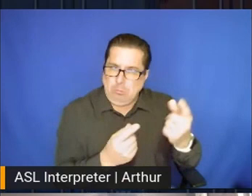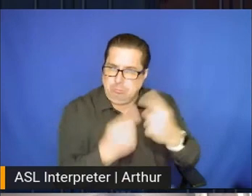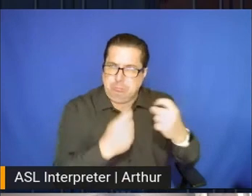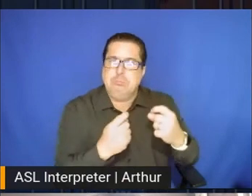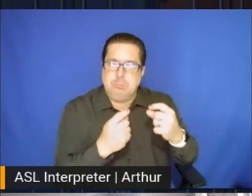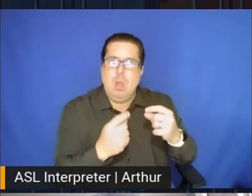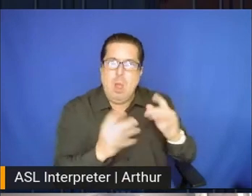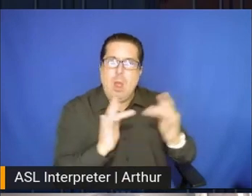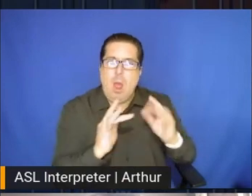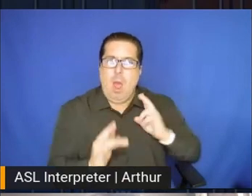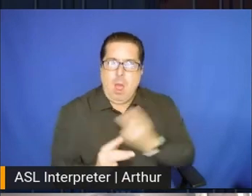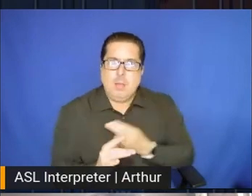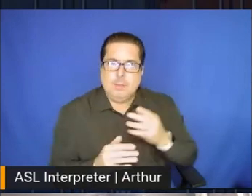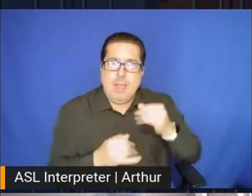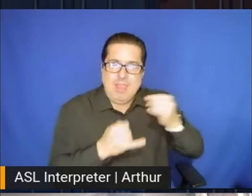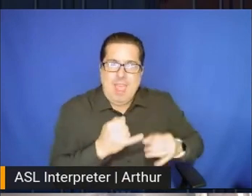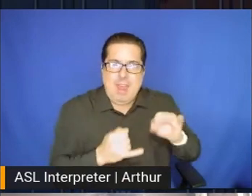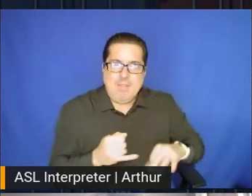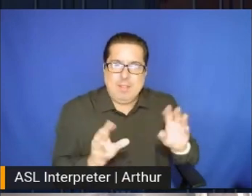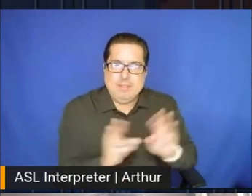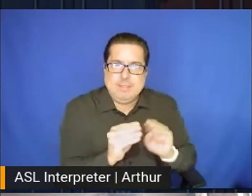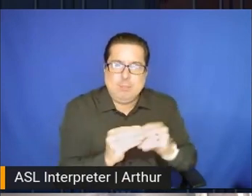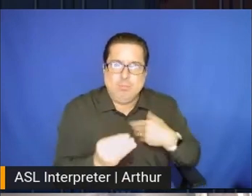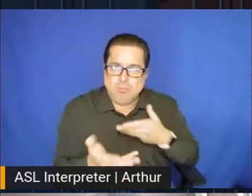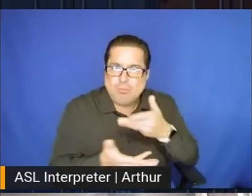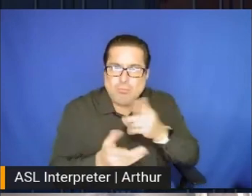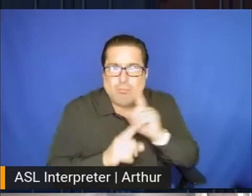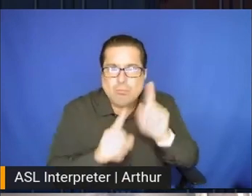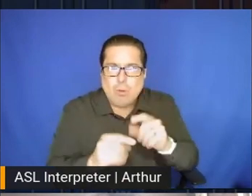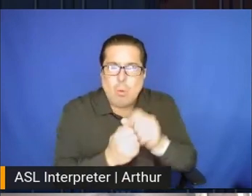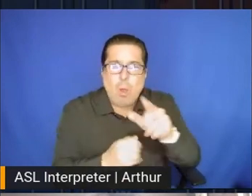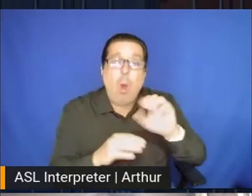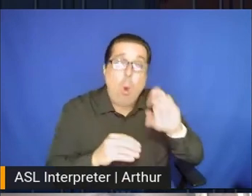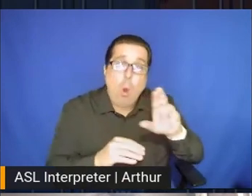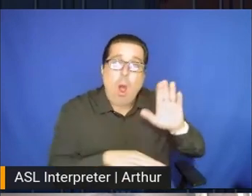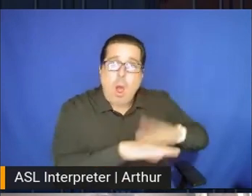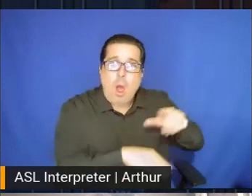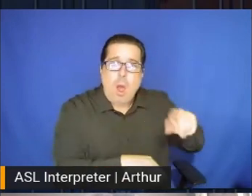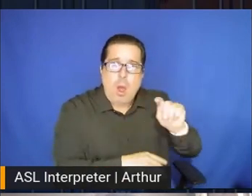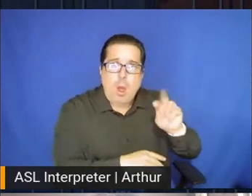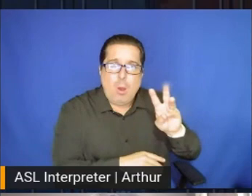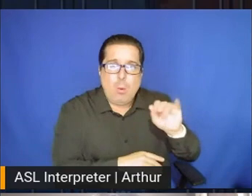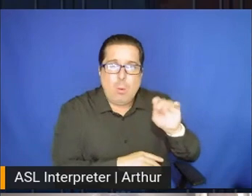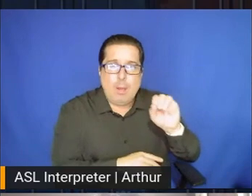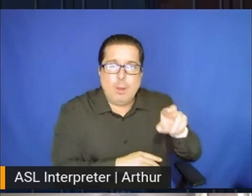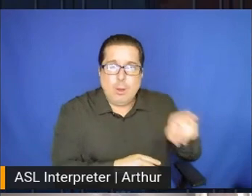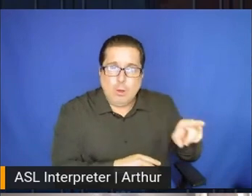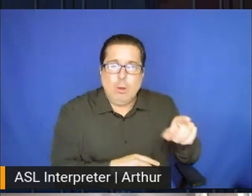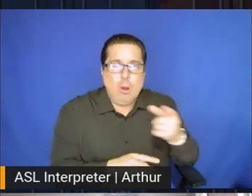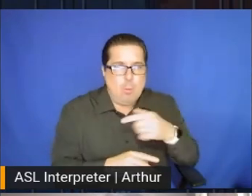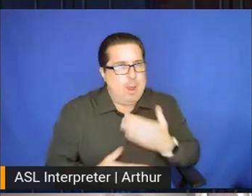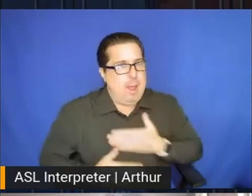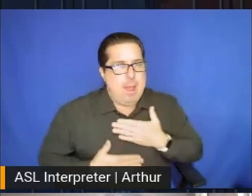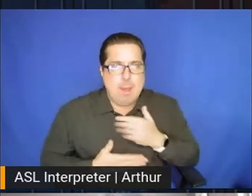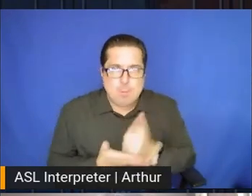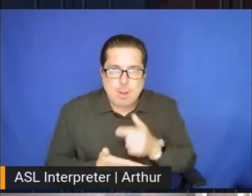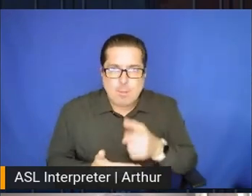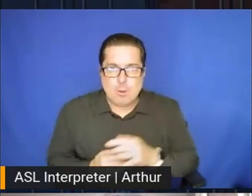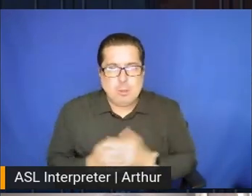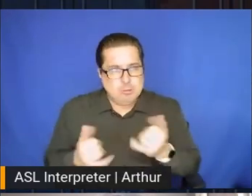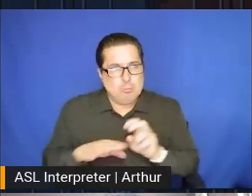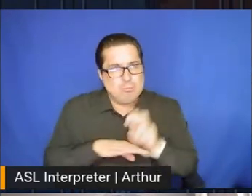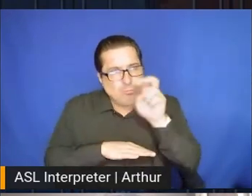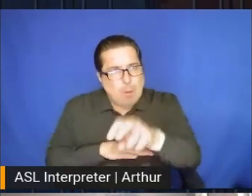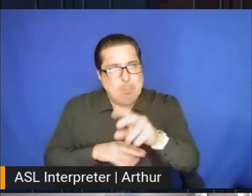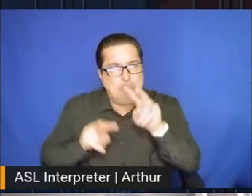we're providing at the end of the session, or on Twitter, and we'll be glad to help you. But let's jump into the